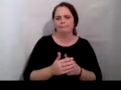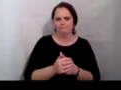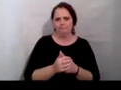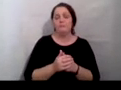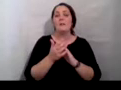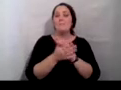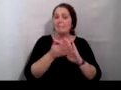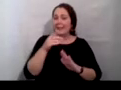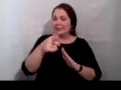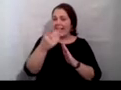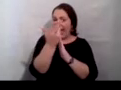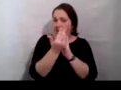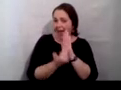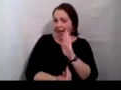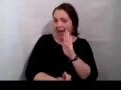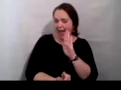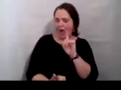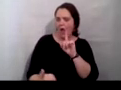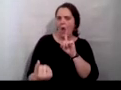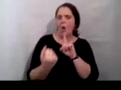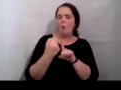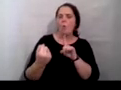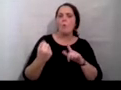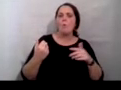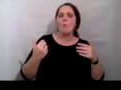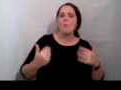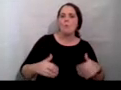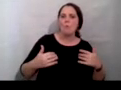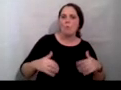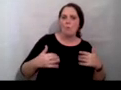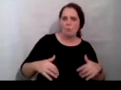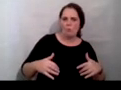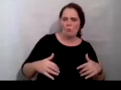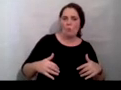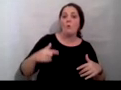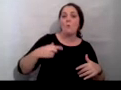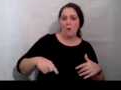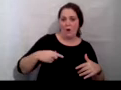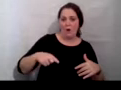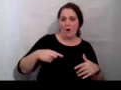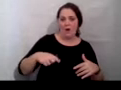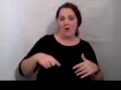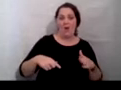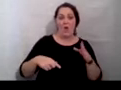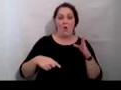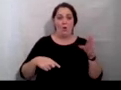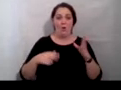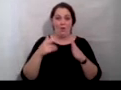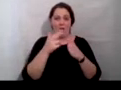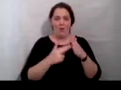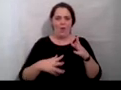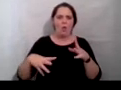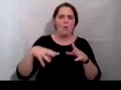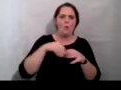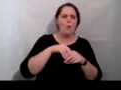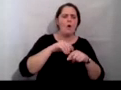The impact of her art is synthesises all that she knows and loves